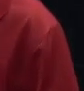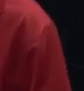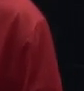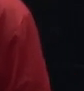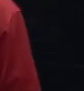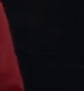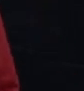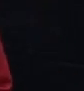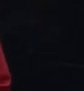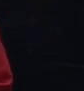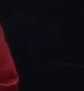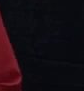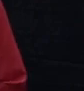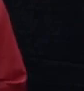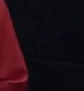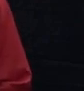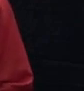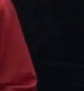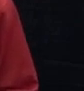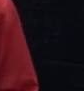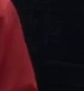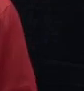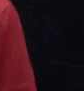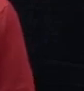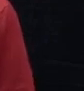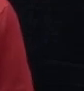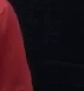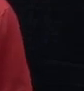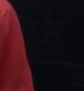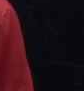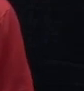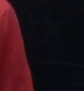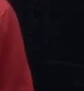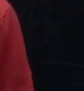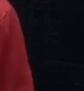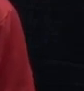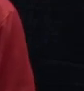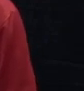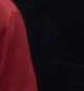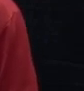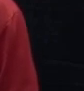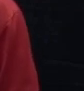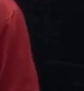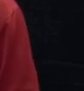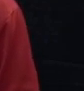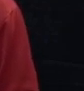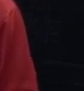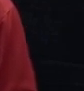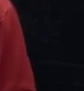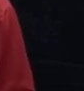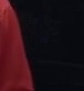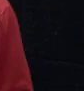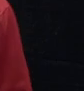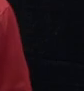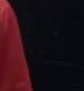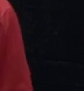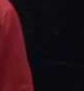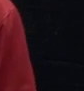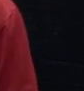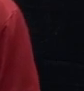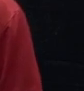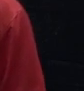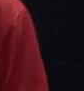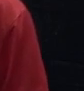reality of life. And this has always seemed to continue to grow. It reinvents itself every year. I love the